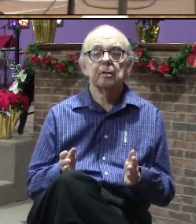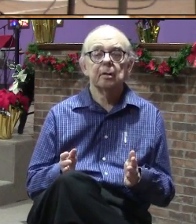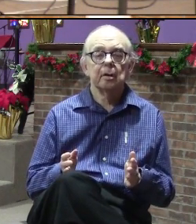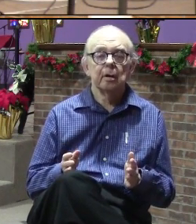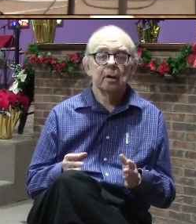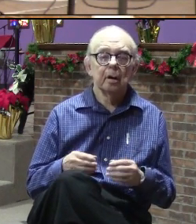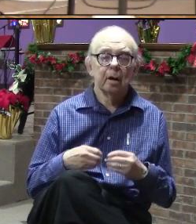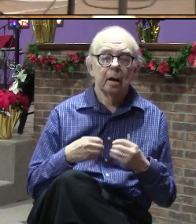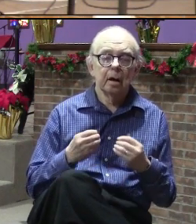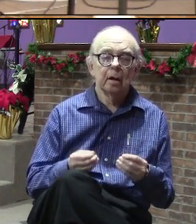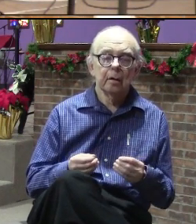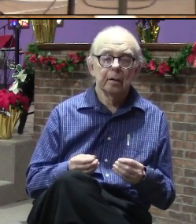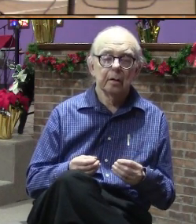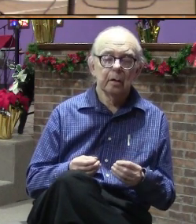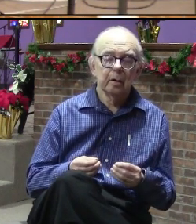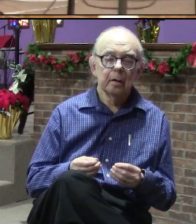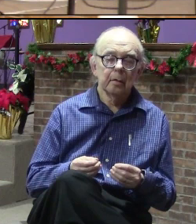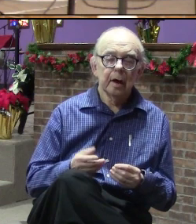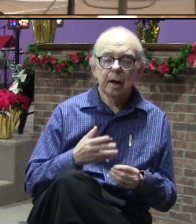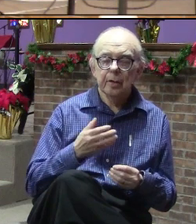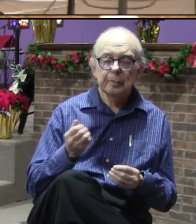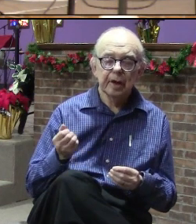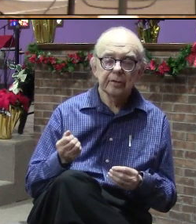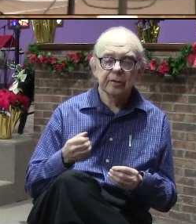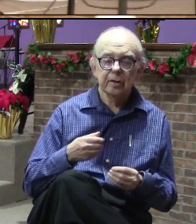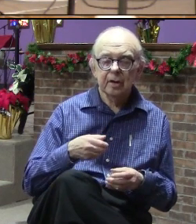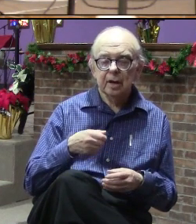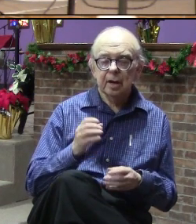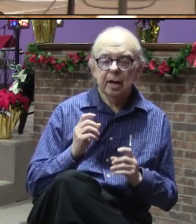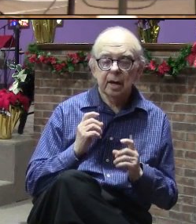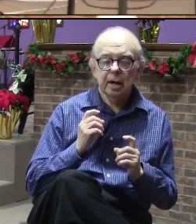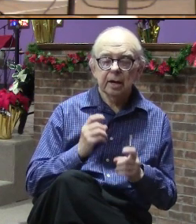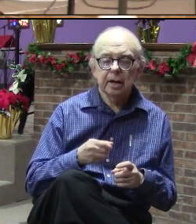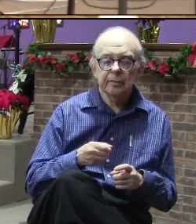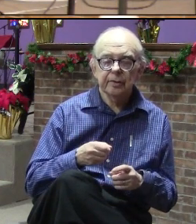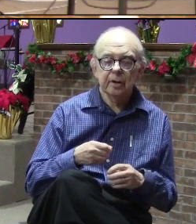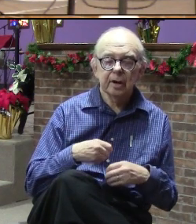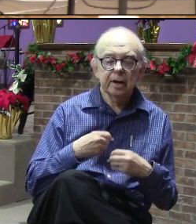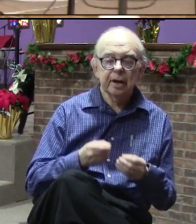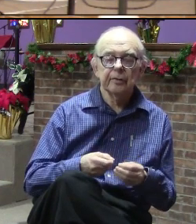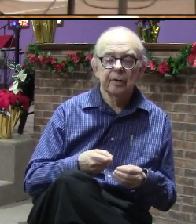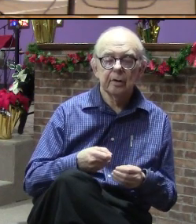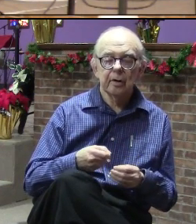given by the greatest gift giver of God, the Father.